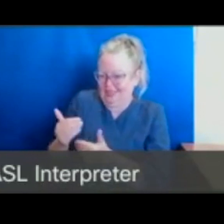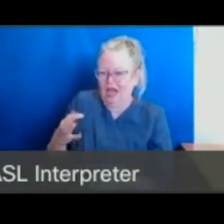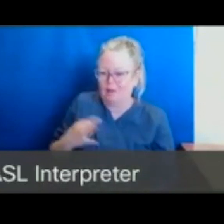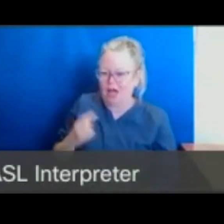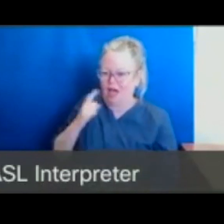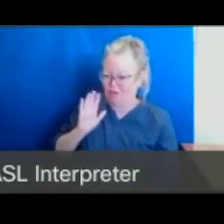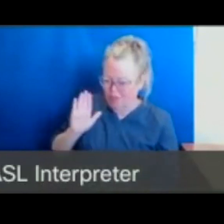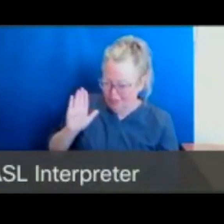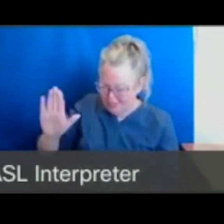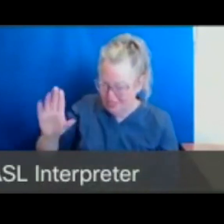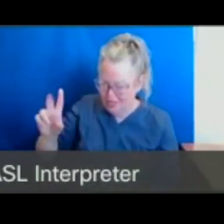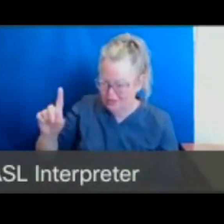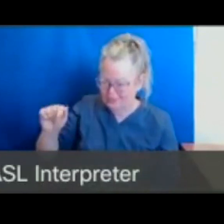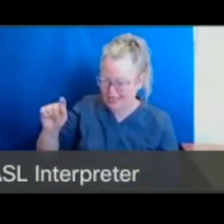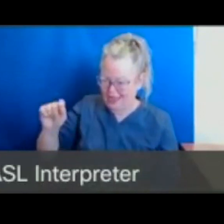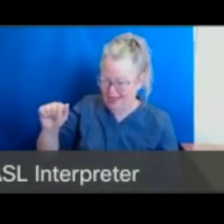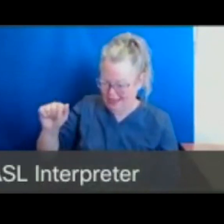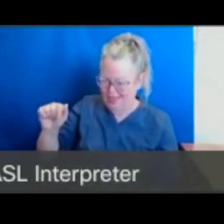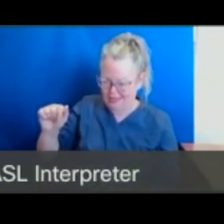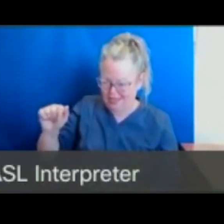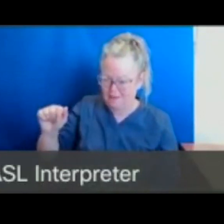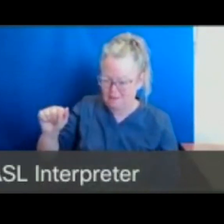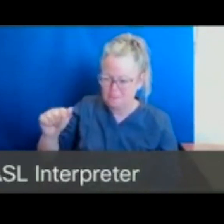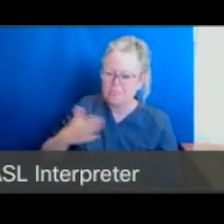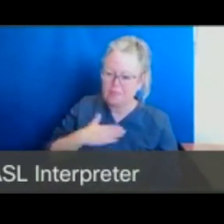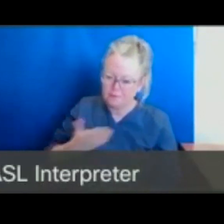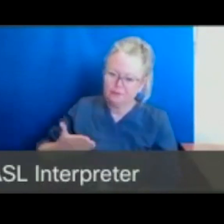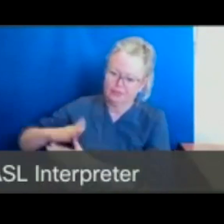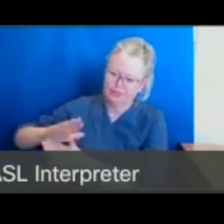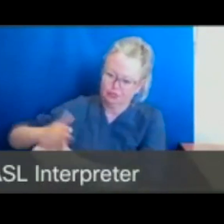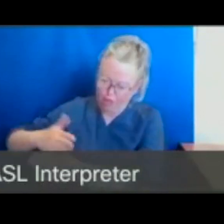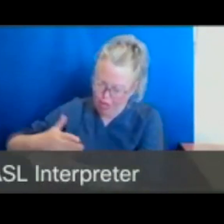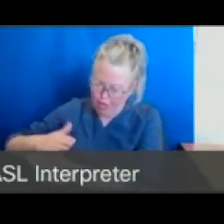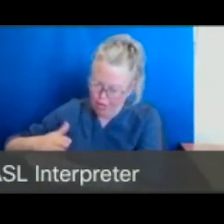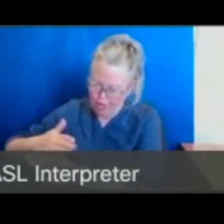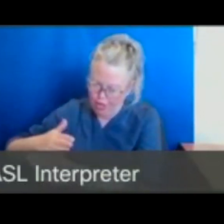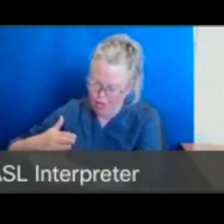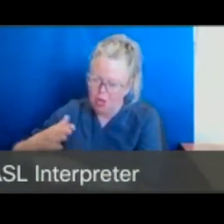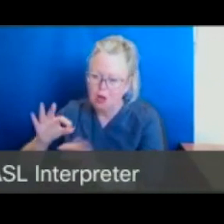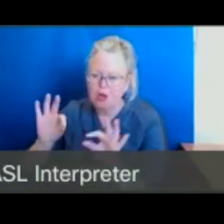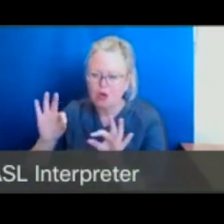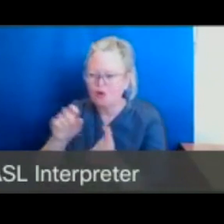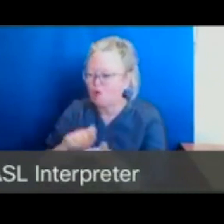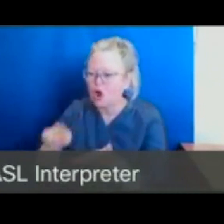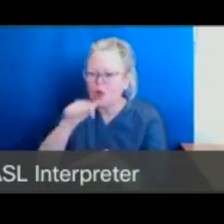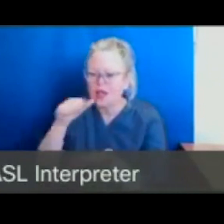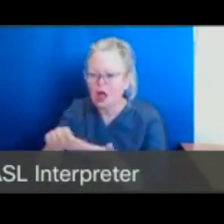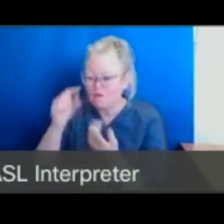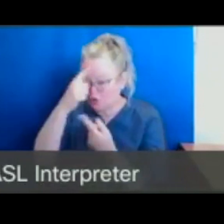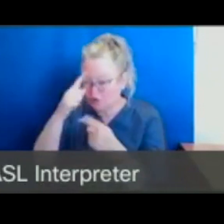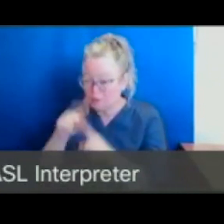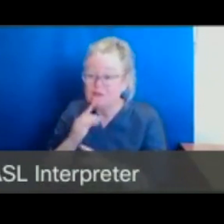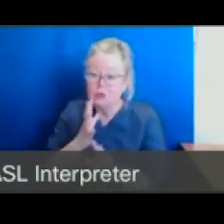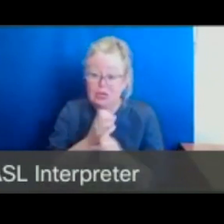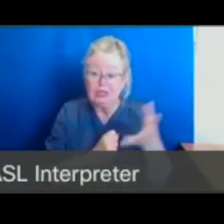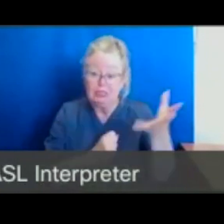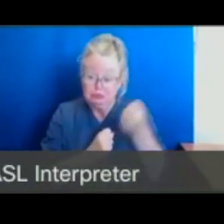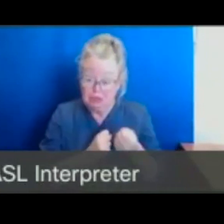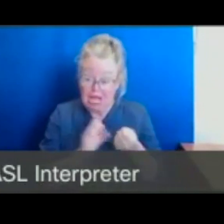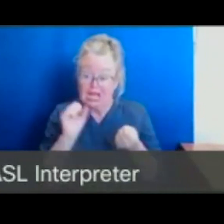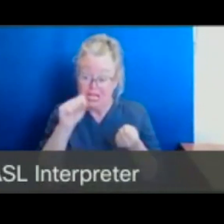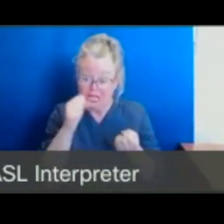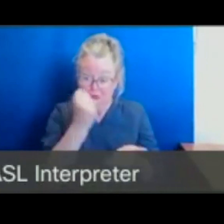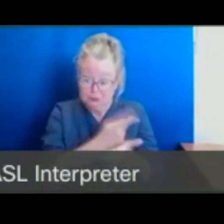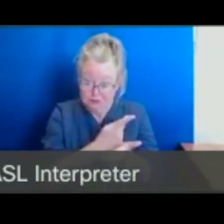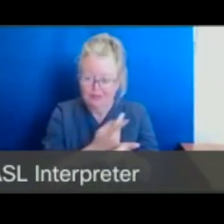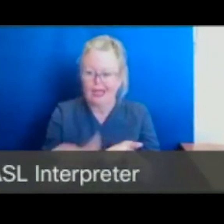their data. And in that case, they might be willing to come on with just a letter of agreement saying, if you get the grant, you can work with us on this data as